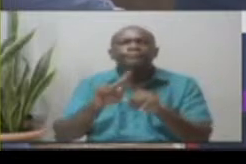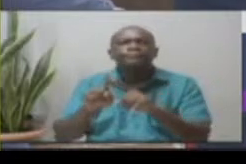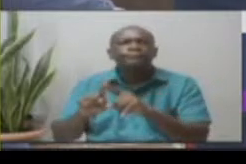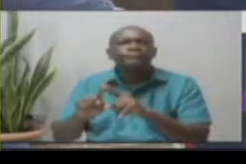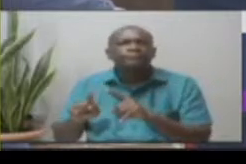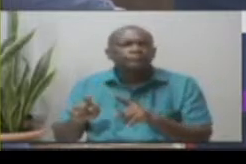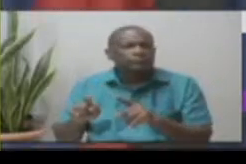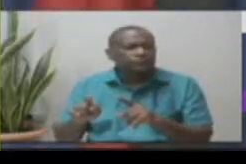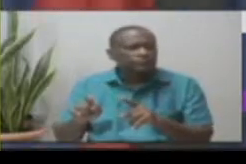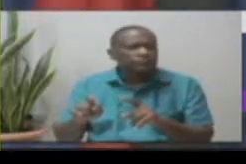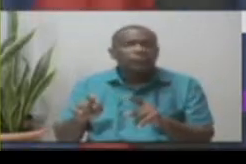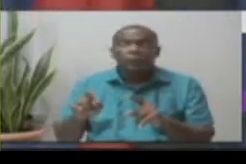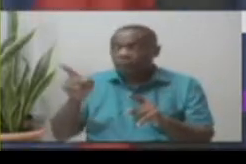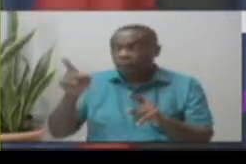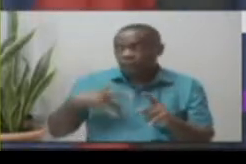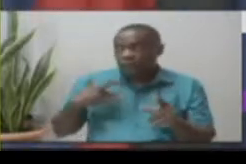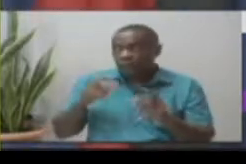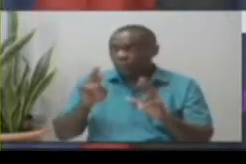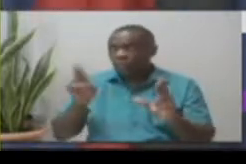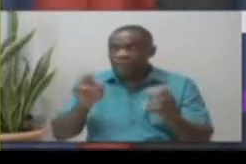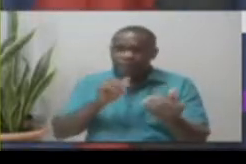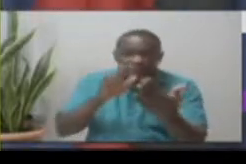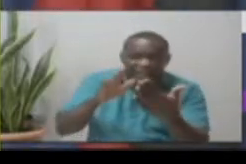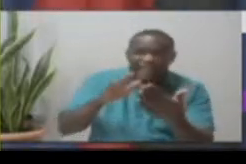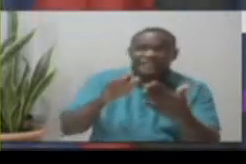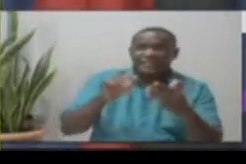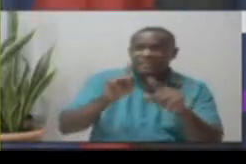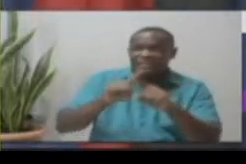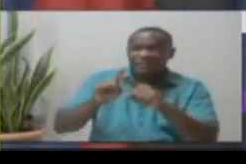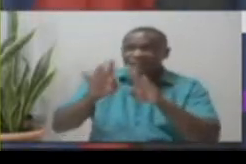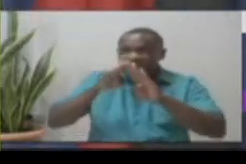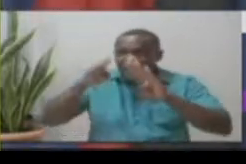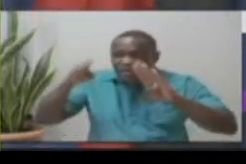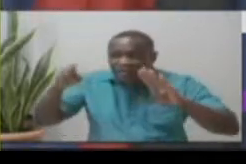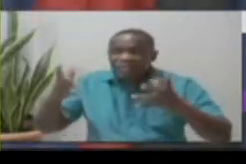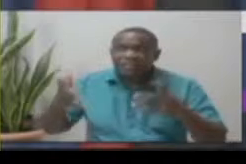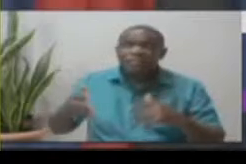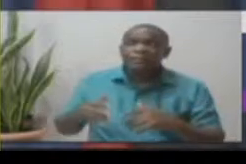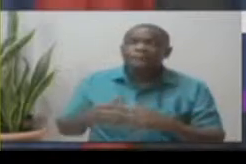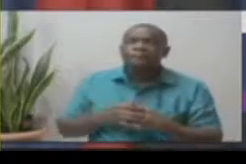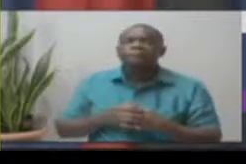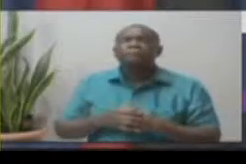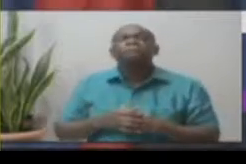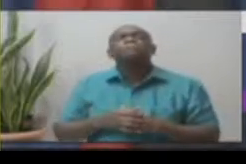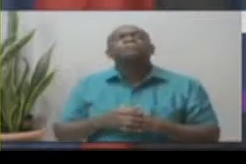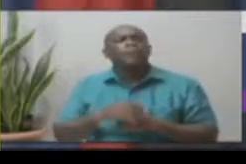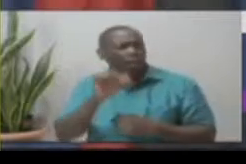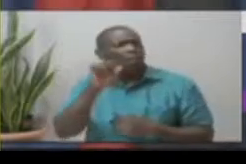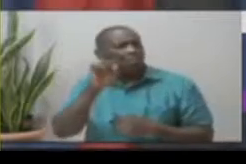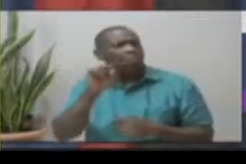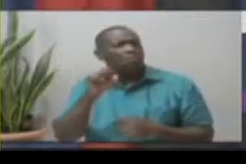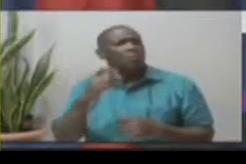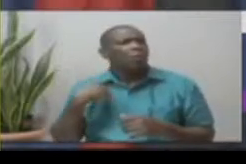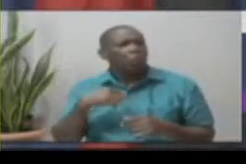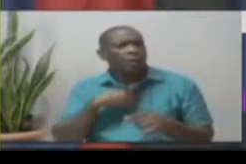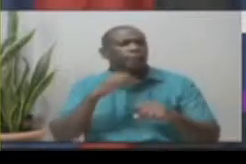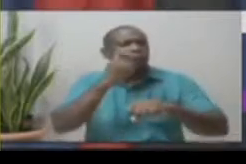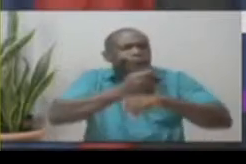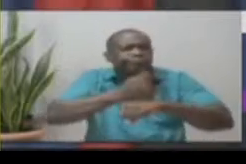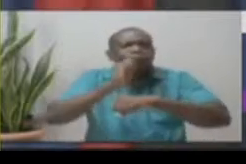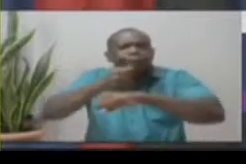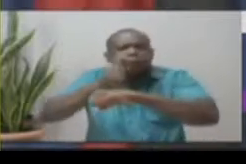variants. That is true, but again, what we have put in place gives us the best available chance to live with